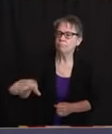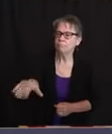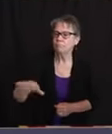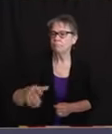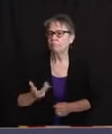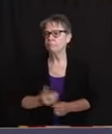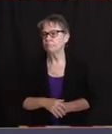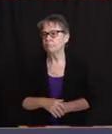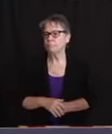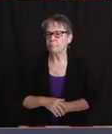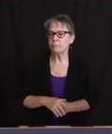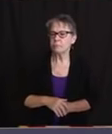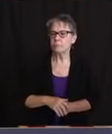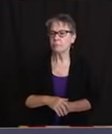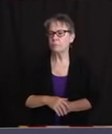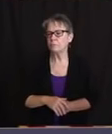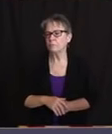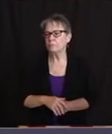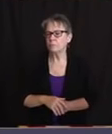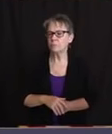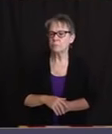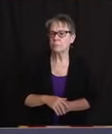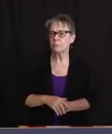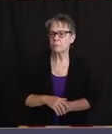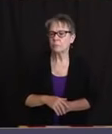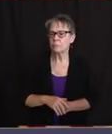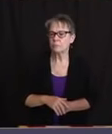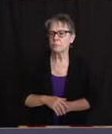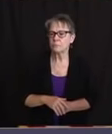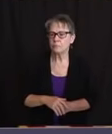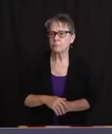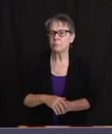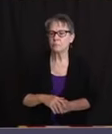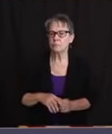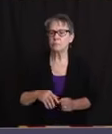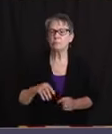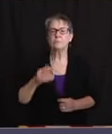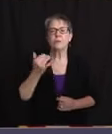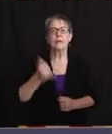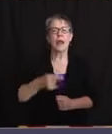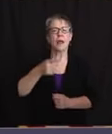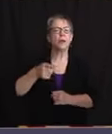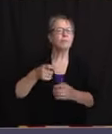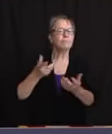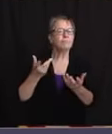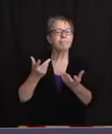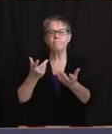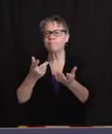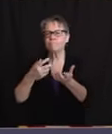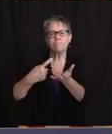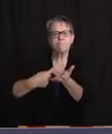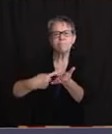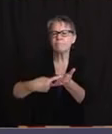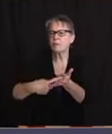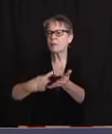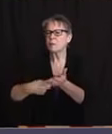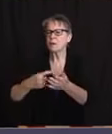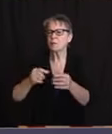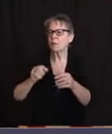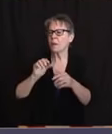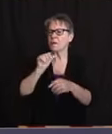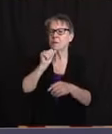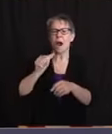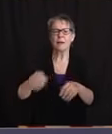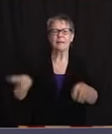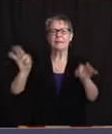said the reopening of some non-essential businesses in parks and beaches hasn't given you concern. Folks are by and large acting responsibly. But